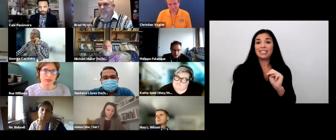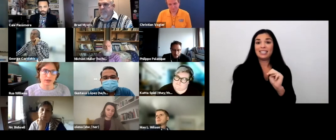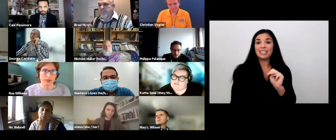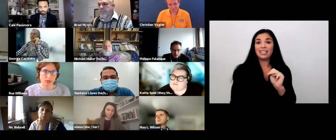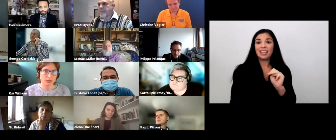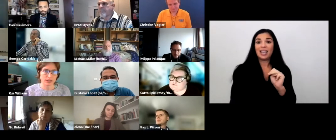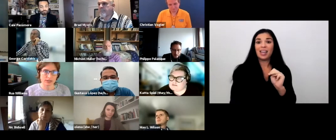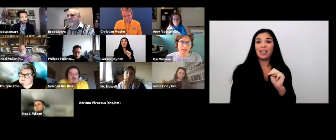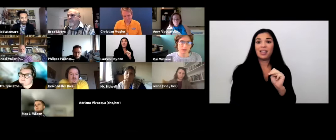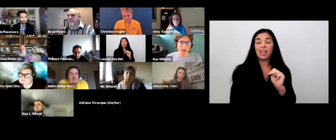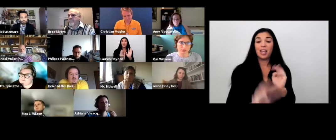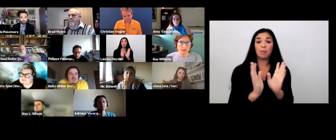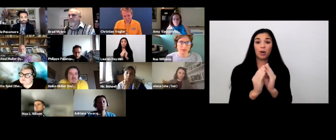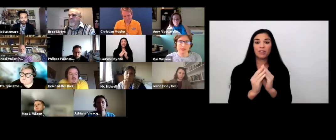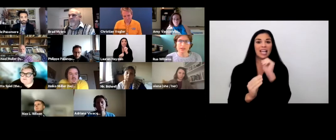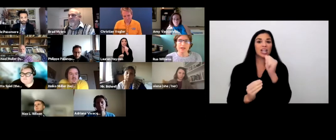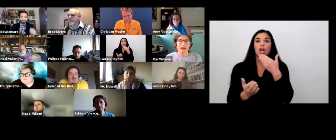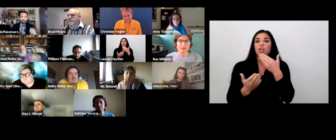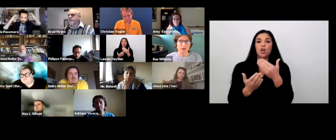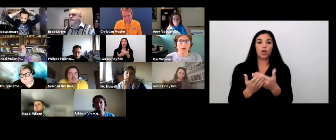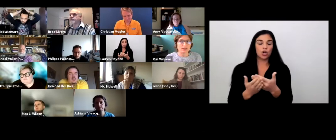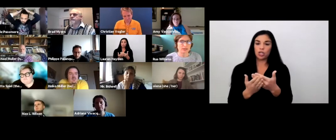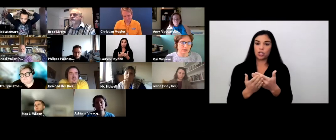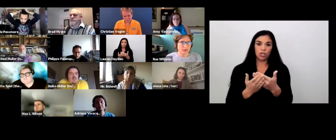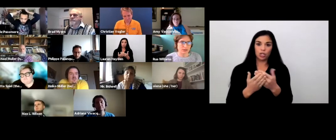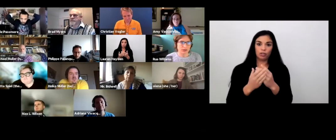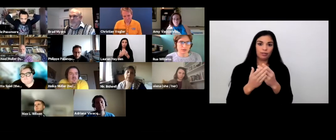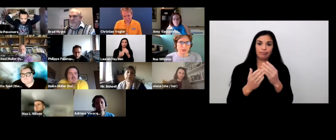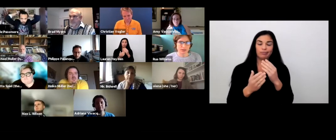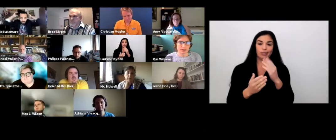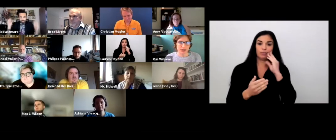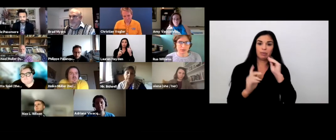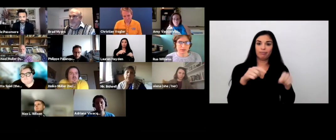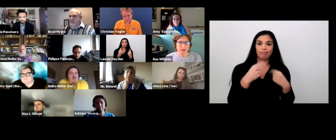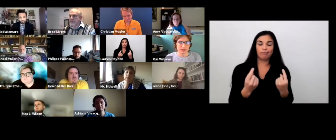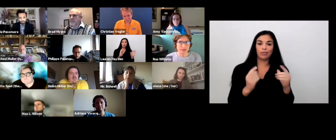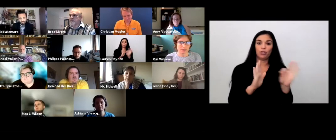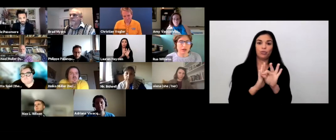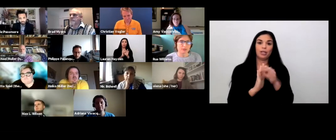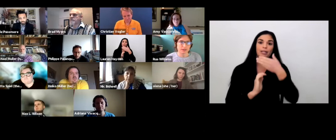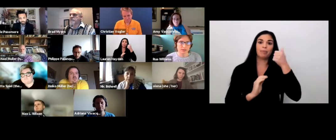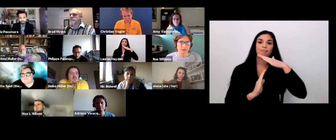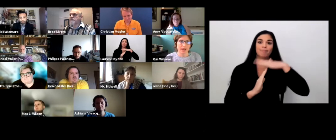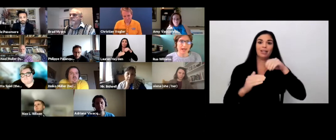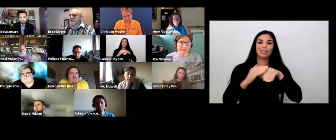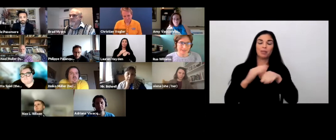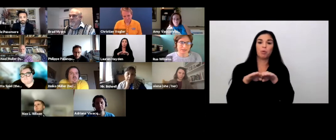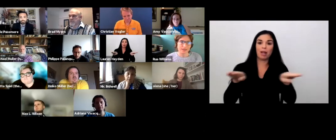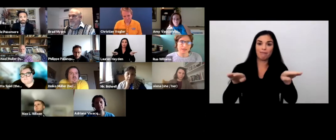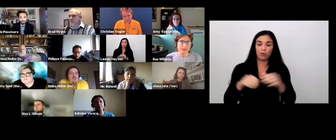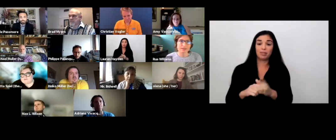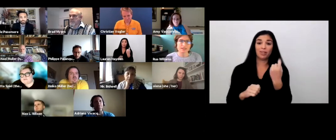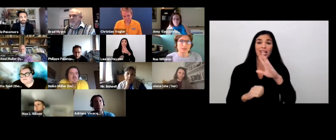track record of choosing accessible platforms. And so all technology involved in organizing hybrid events must be accessible.